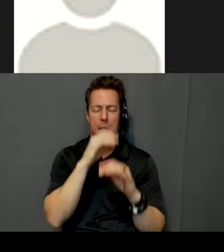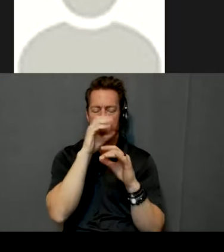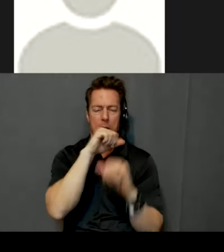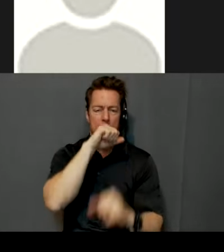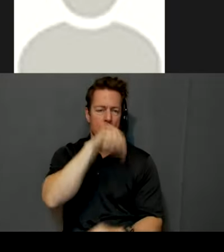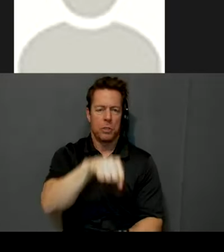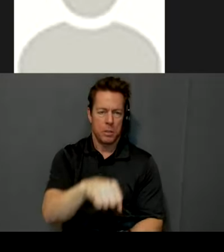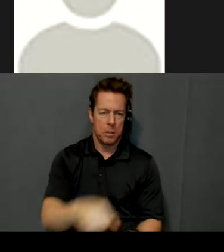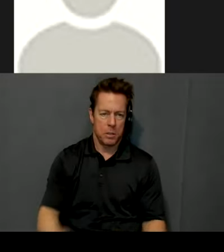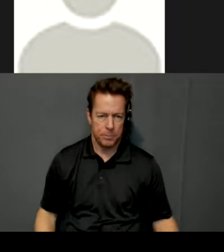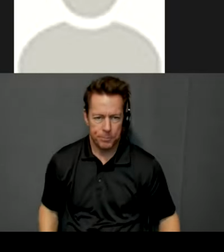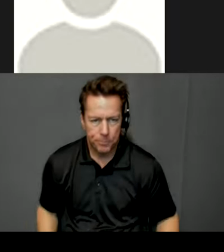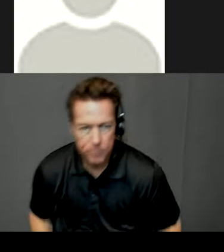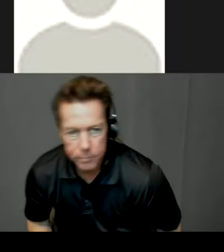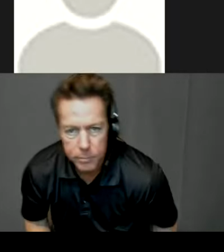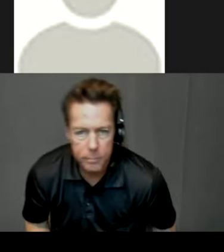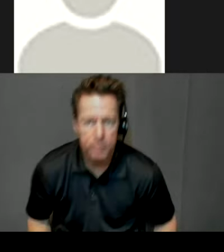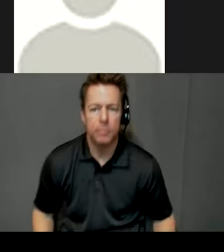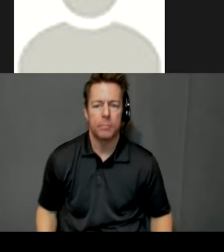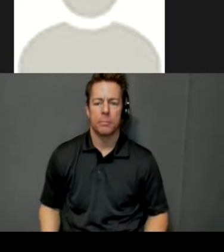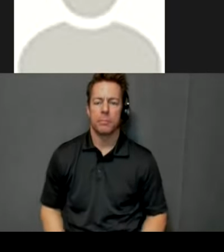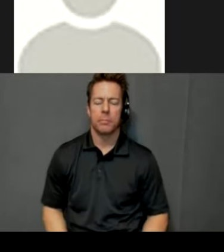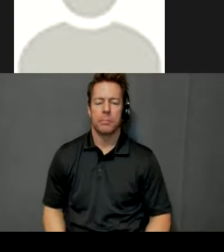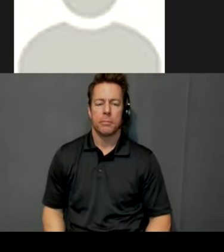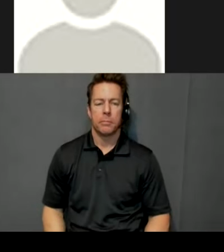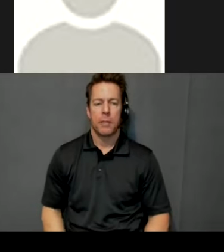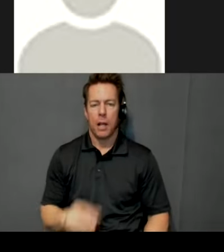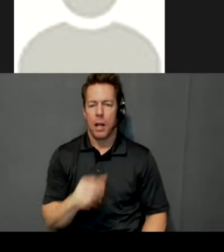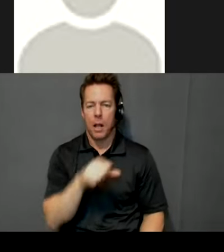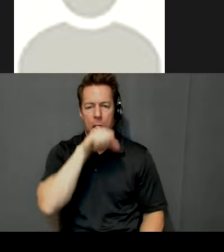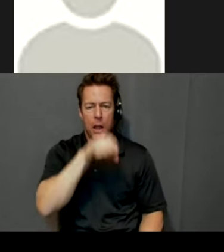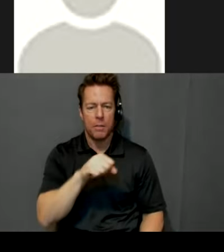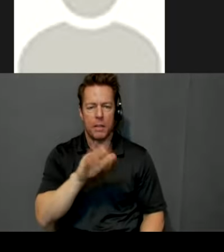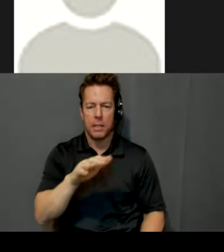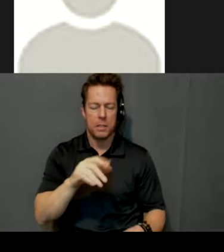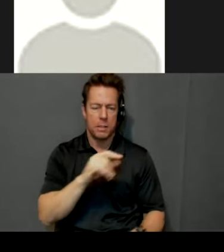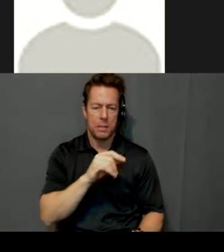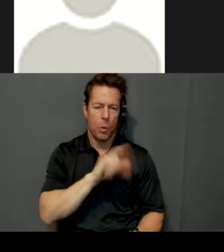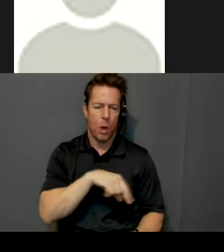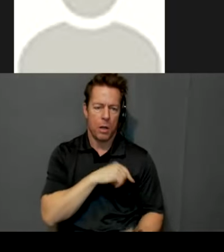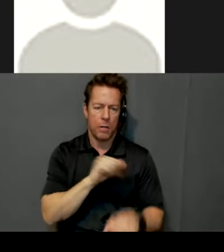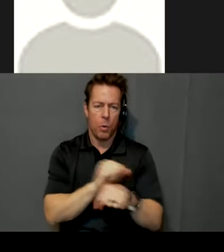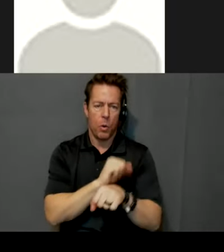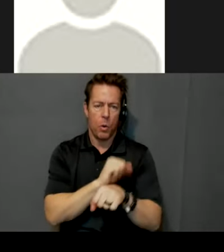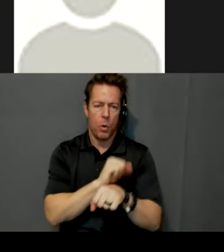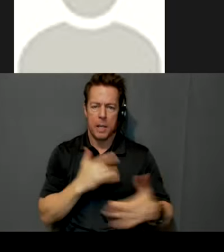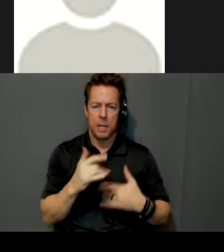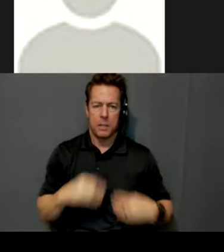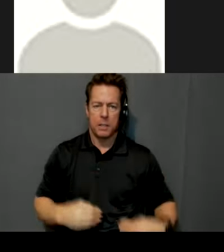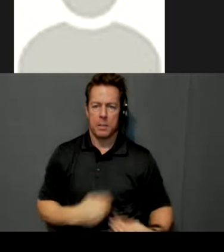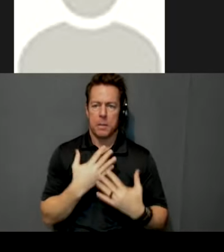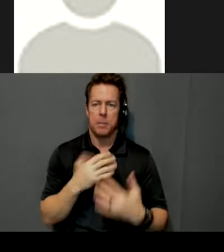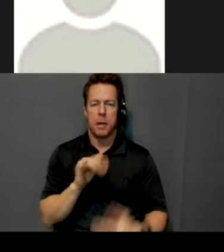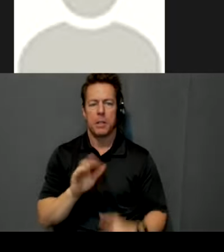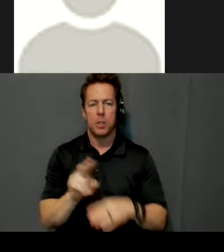adore. I'm completely in love with the visceral quality of Castle's work. I'm so excited and inspired by